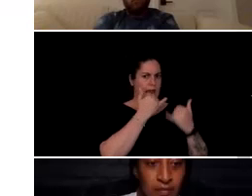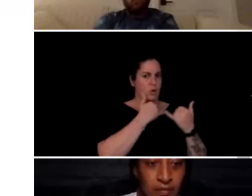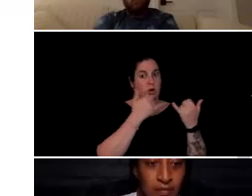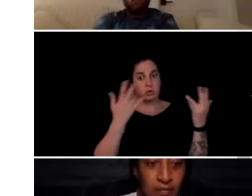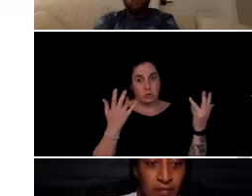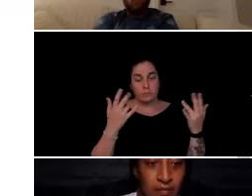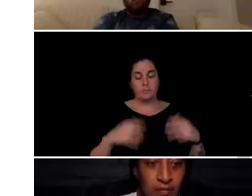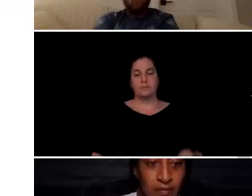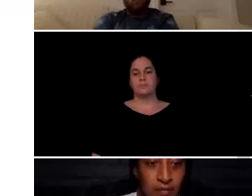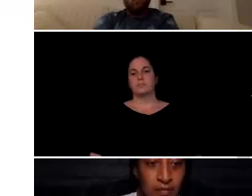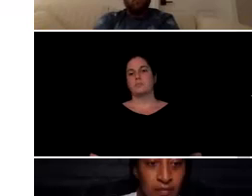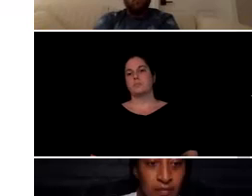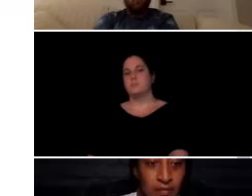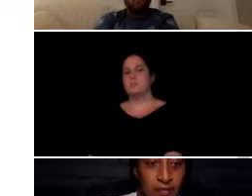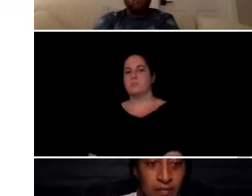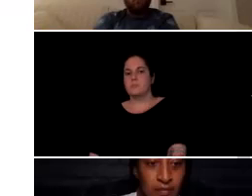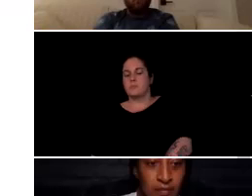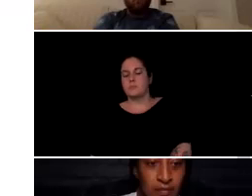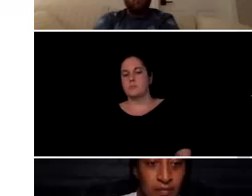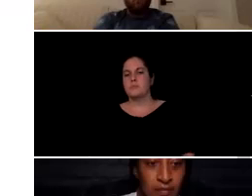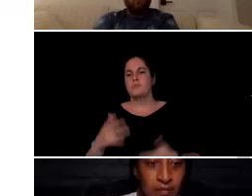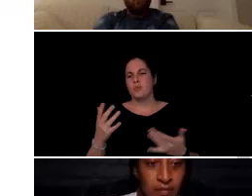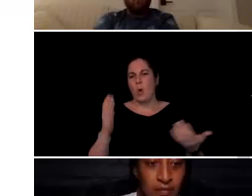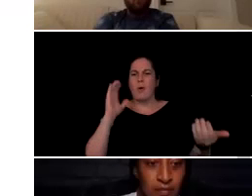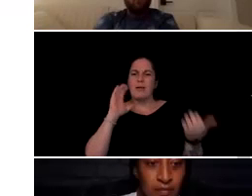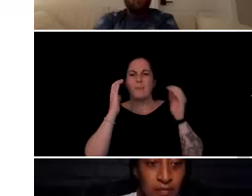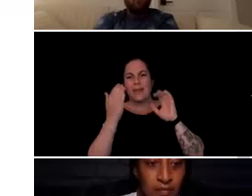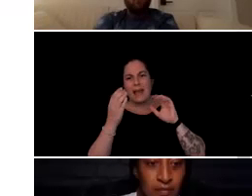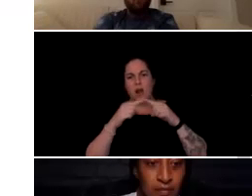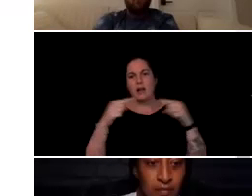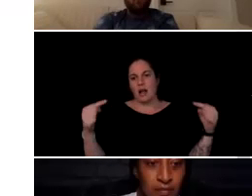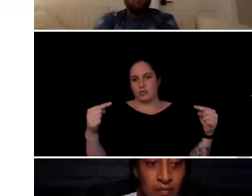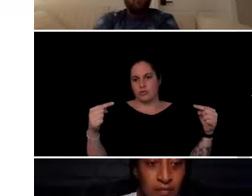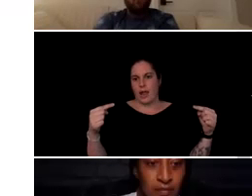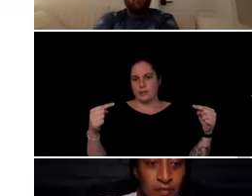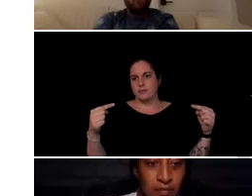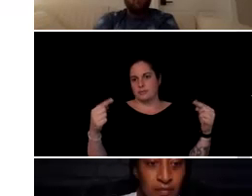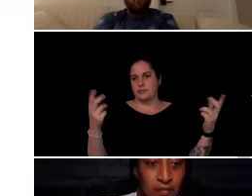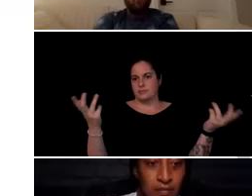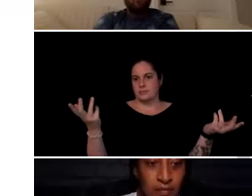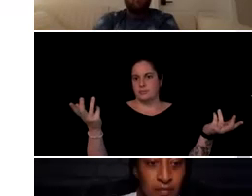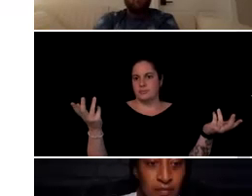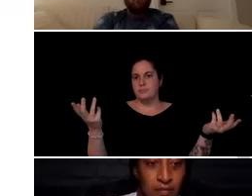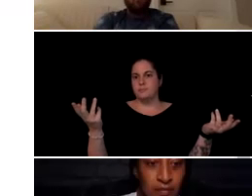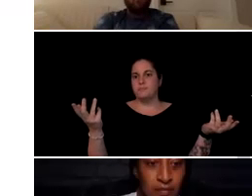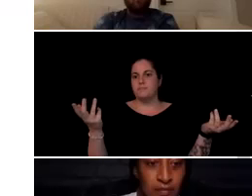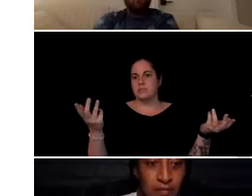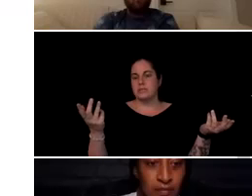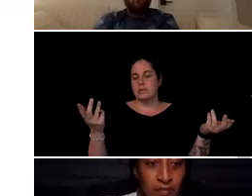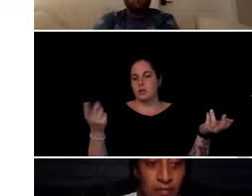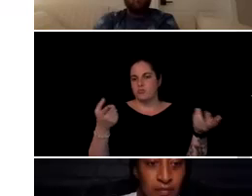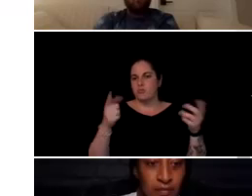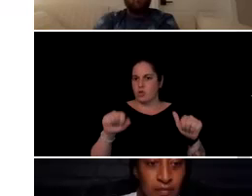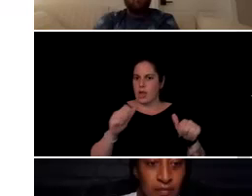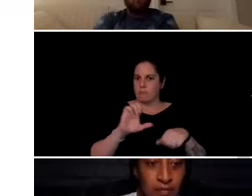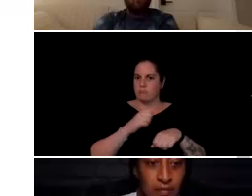the kind of comparison contrast, if you will, you can establish that you